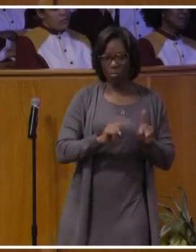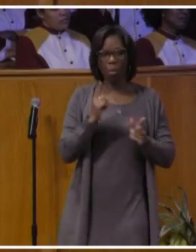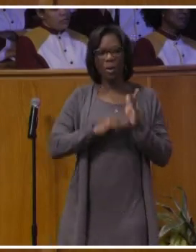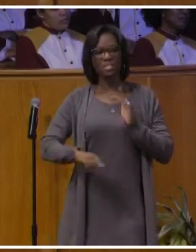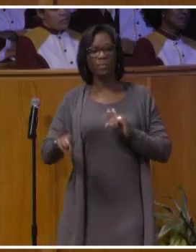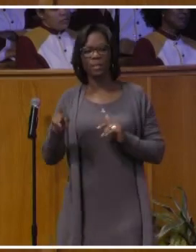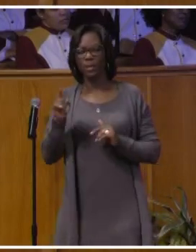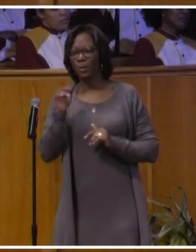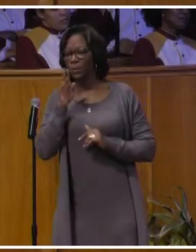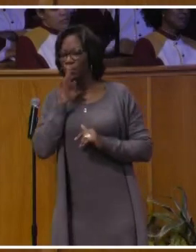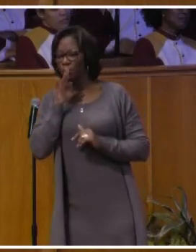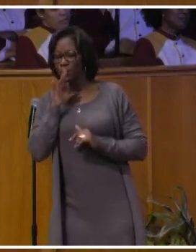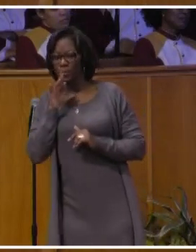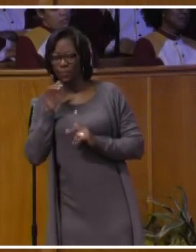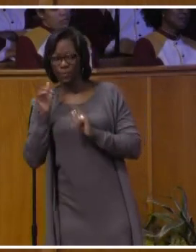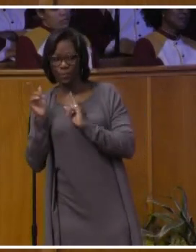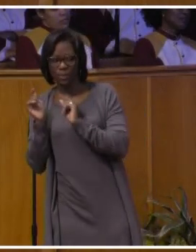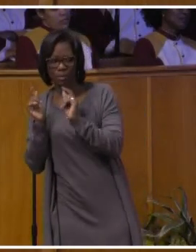being whispered about.